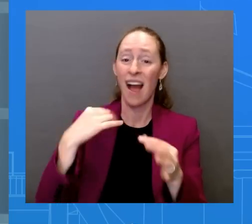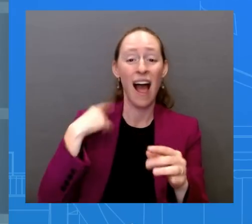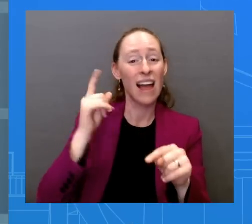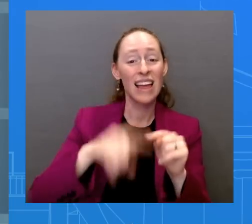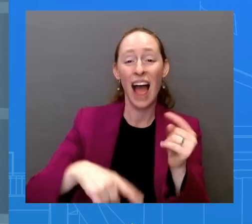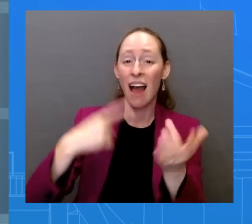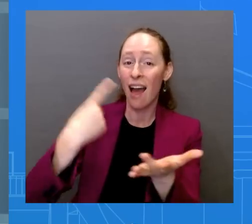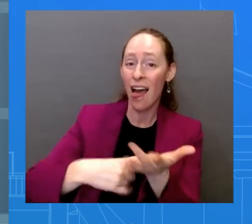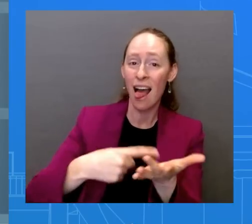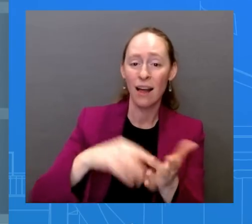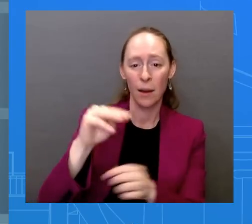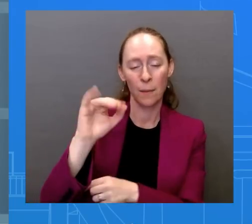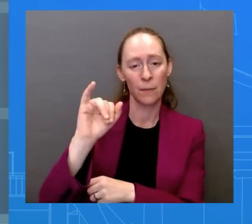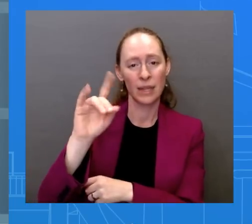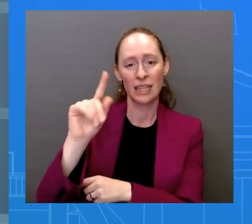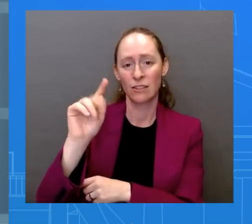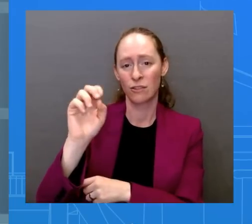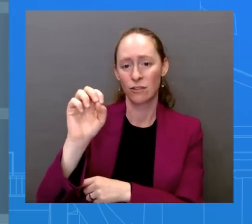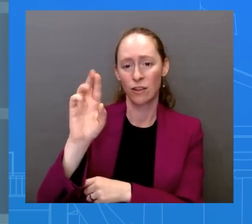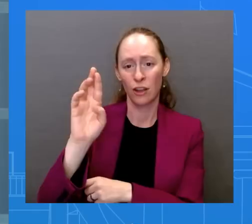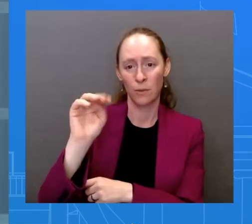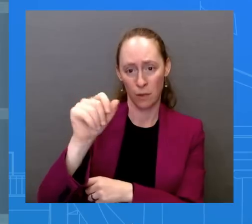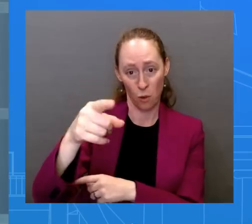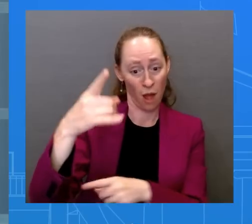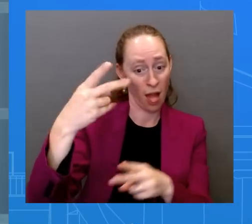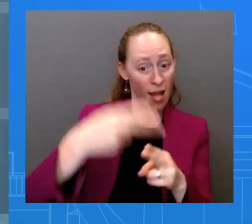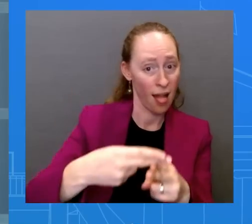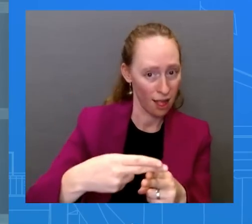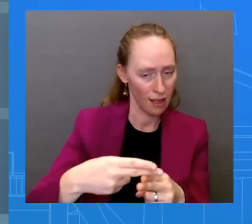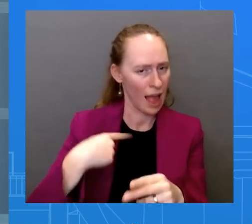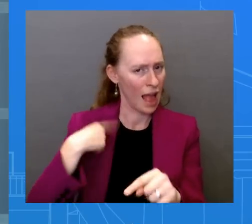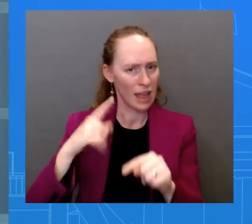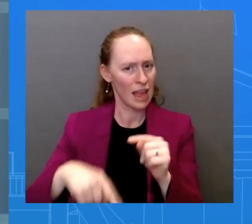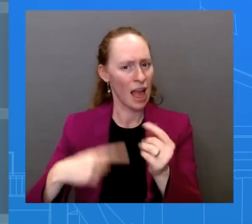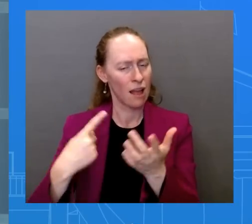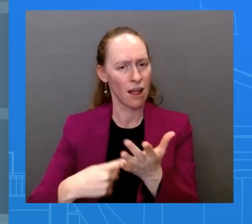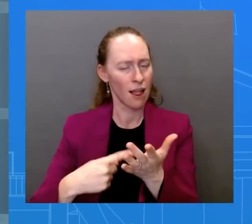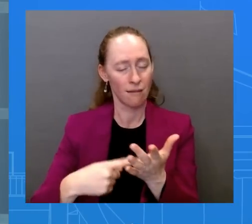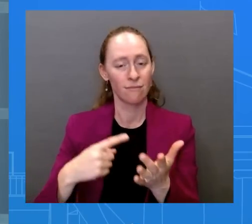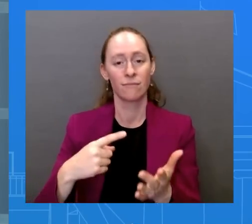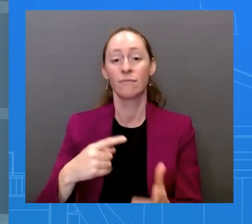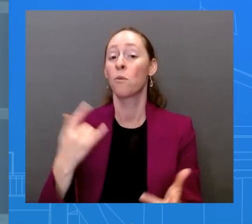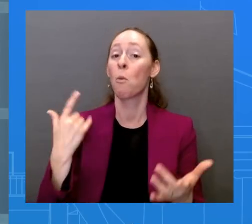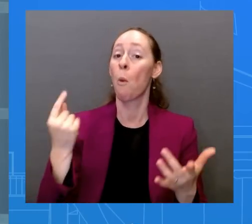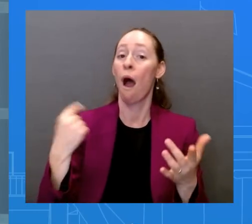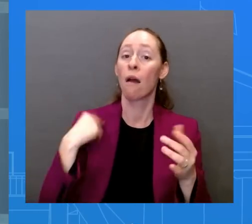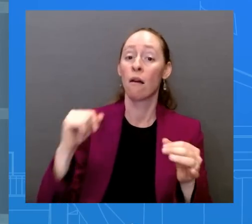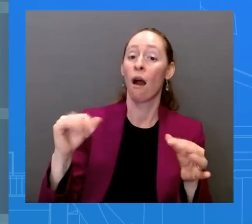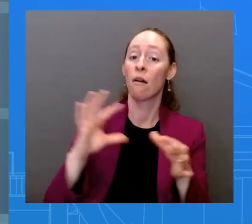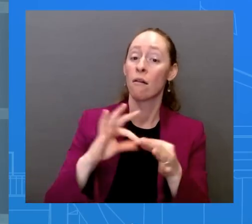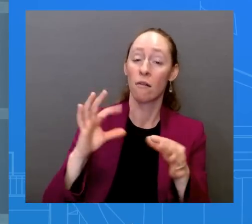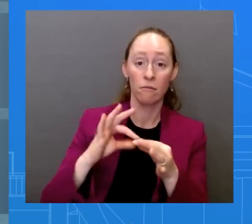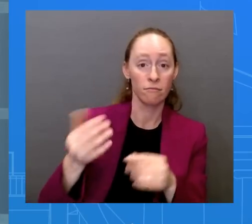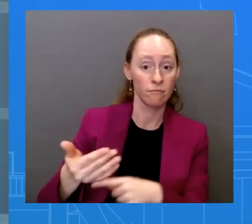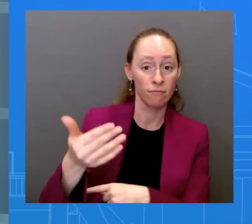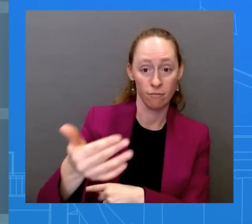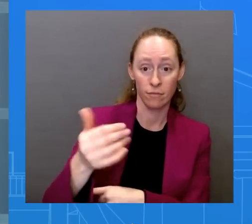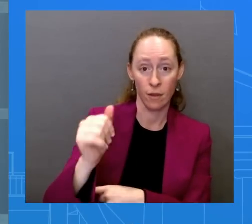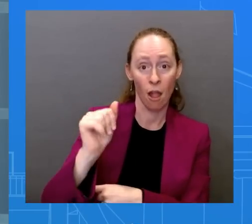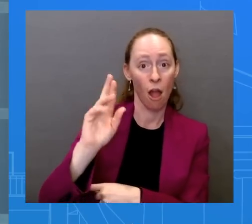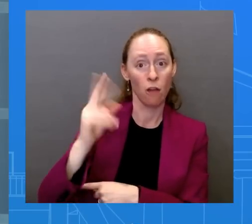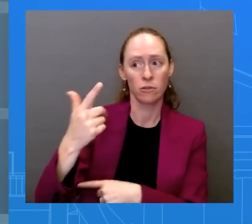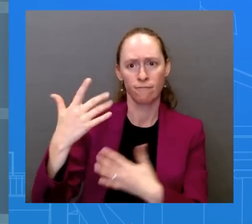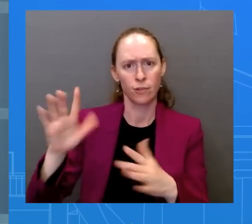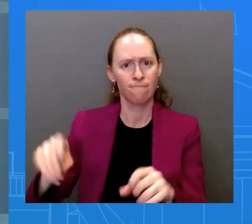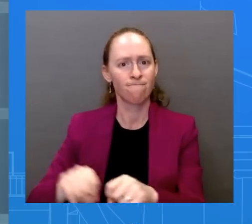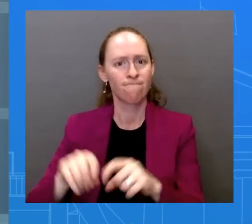mention the midterms. What I can say is, and we talked about this in our August memo, we are going to go out there, not just the president, the vice